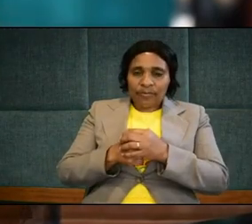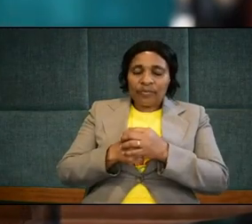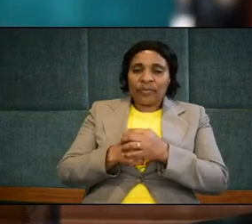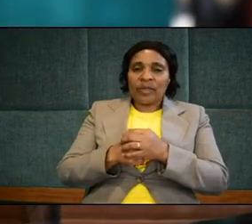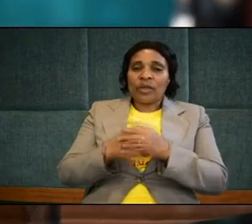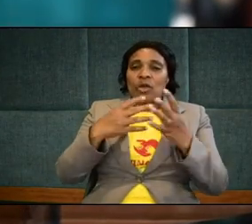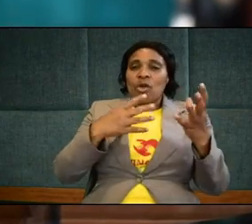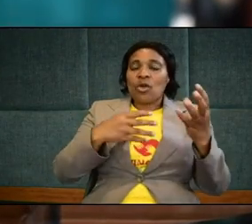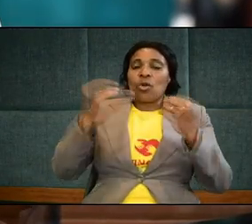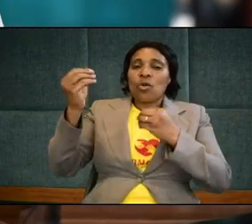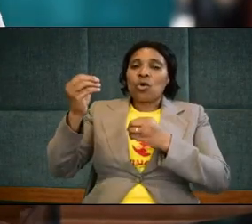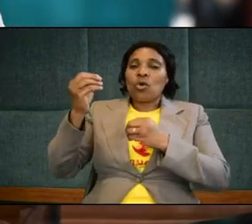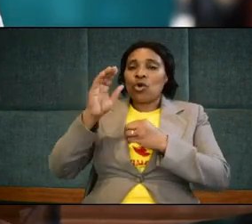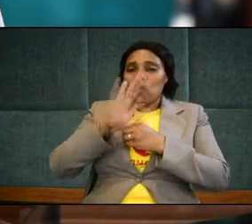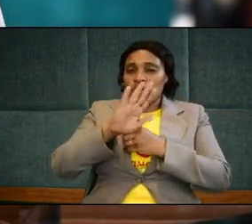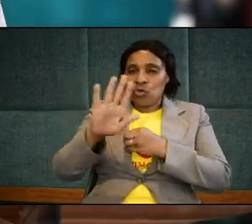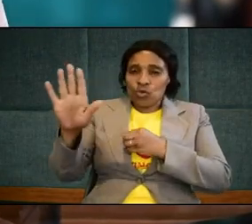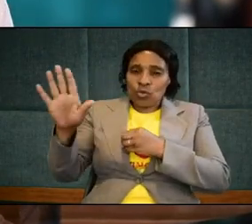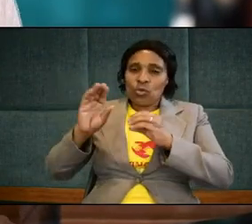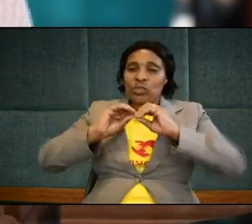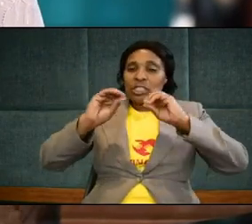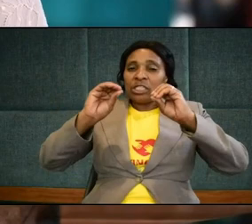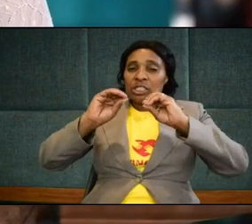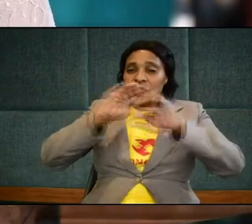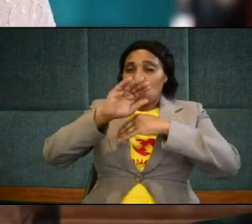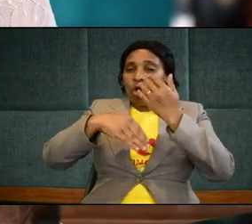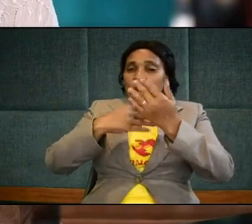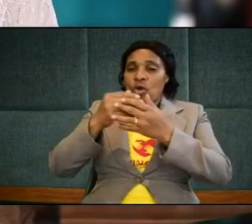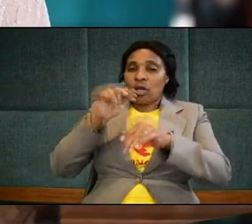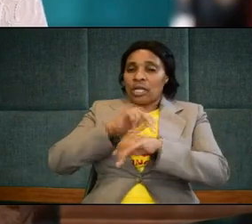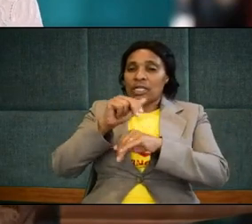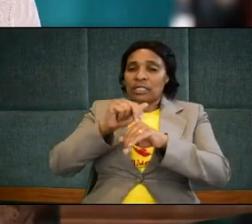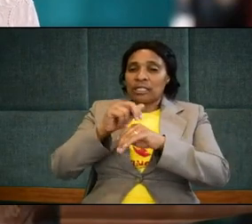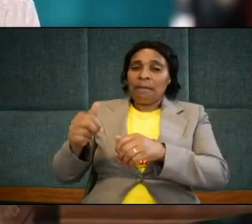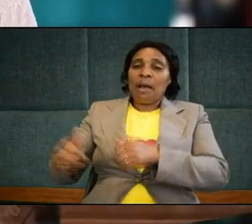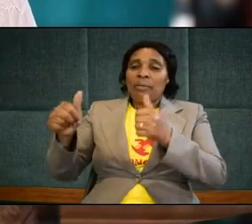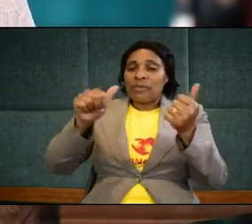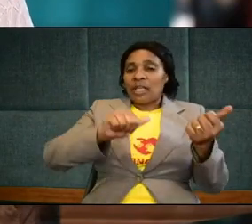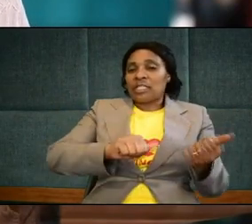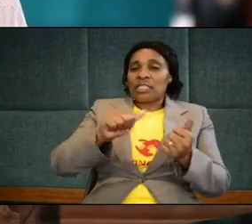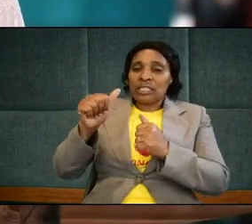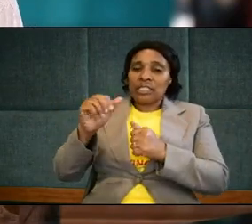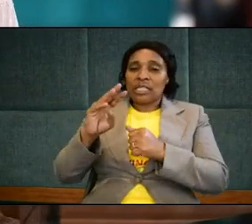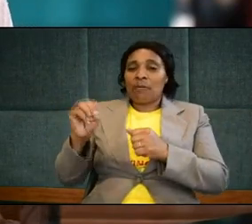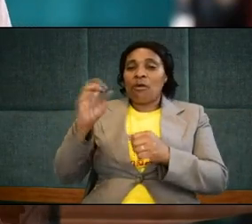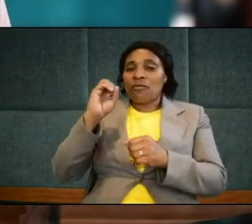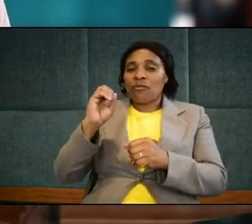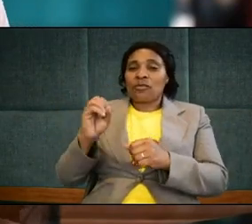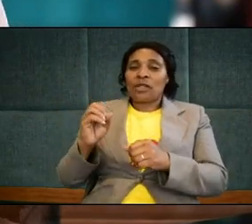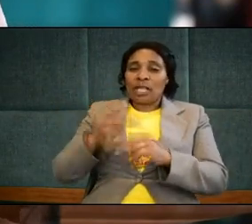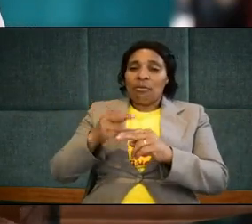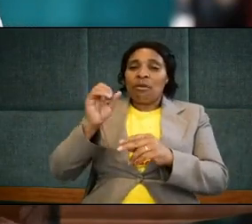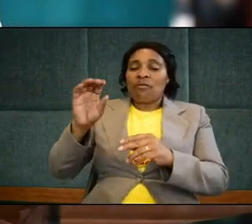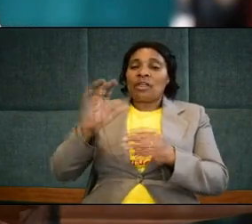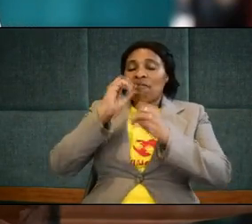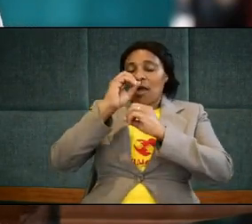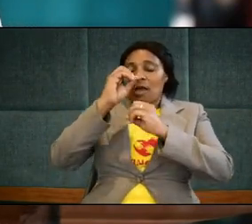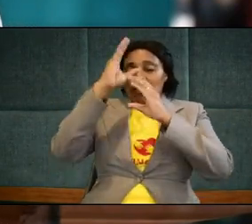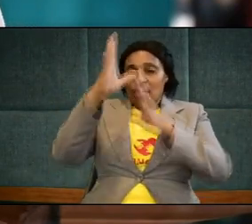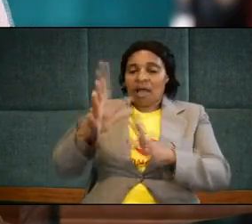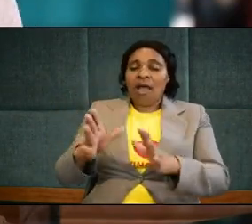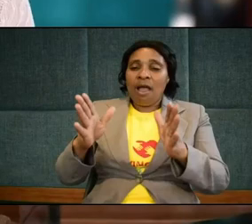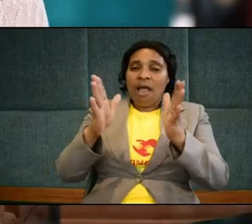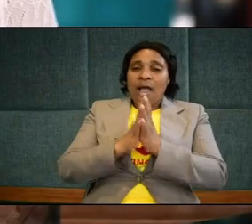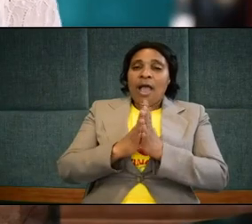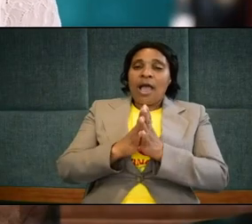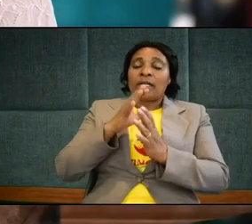ye therefore and teach all nations, baptizing them in the name of the Father,